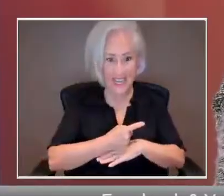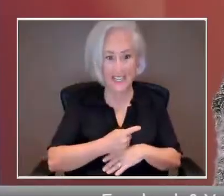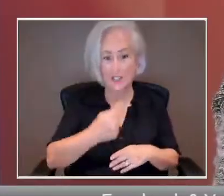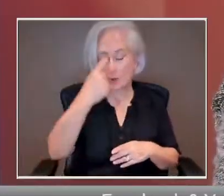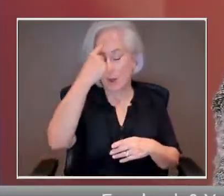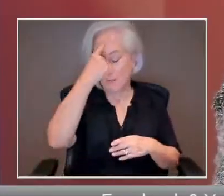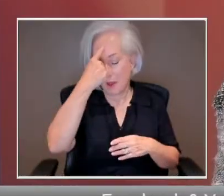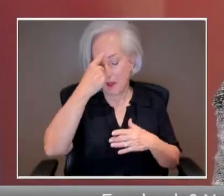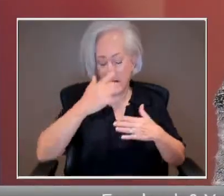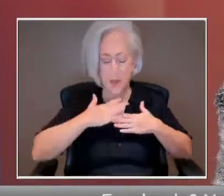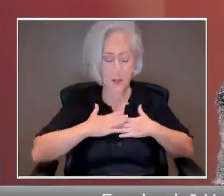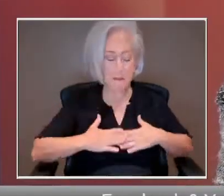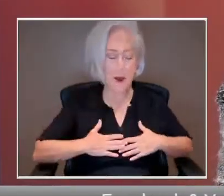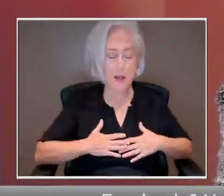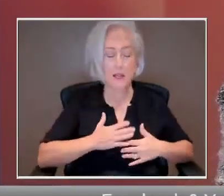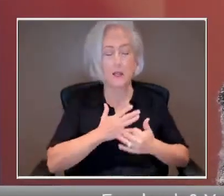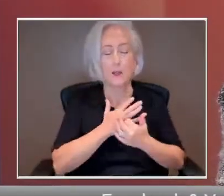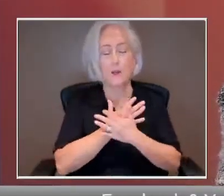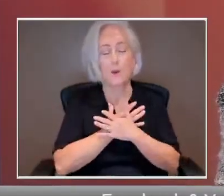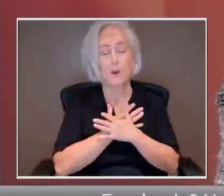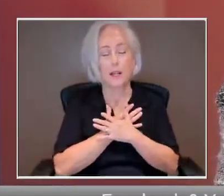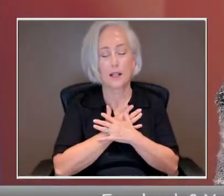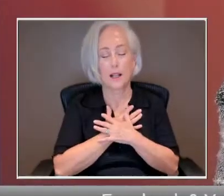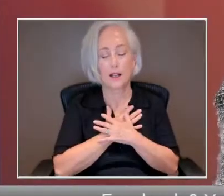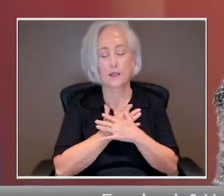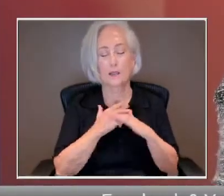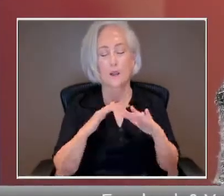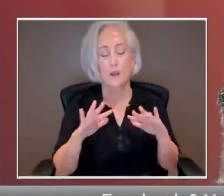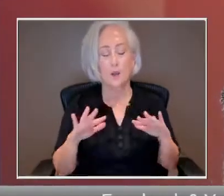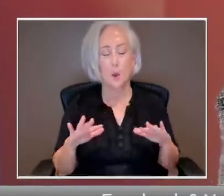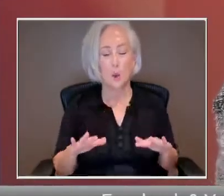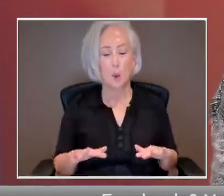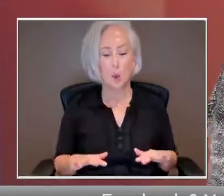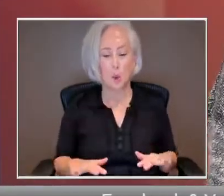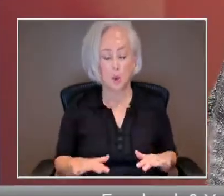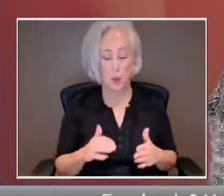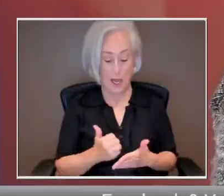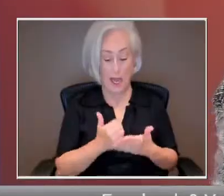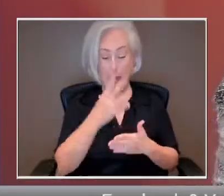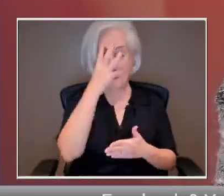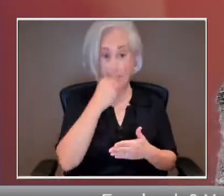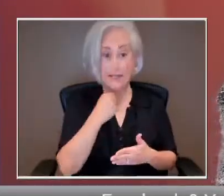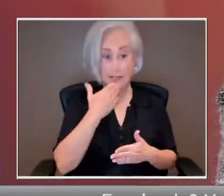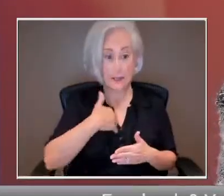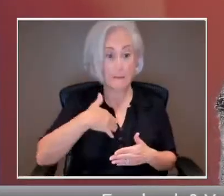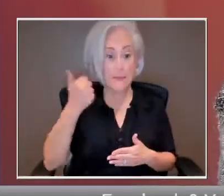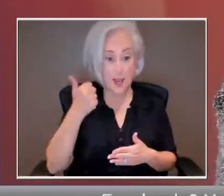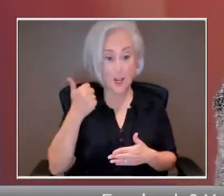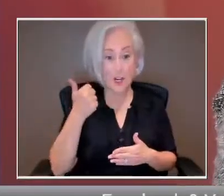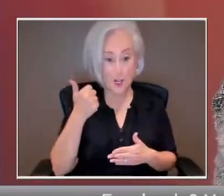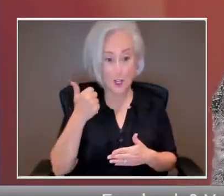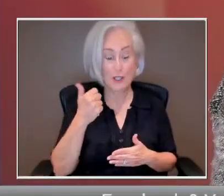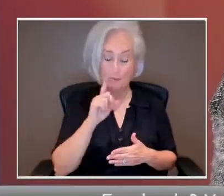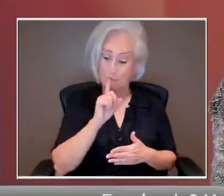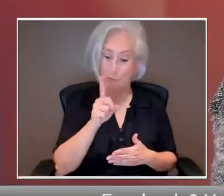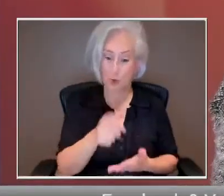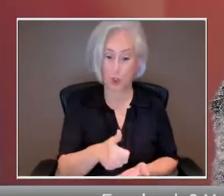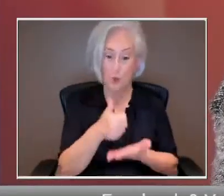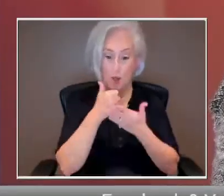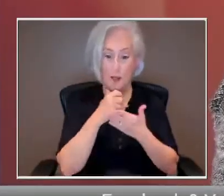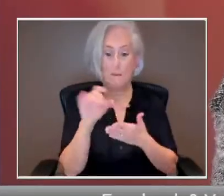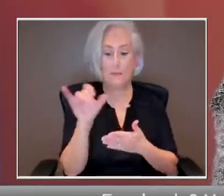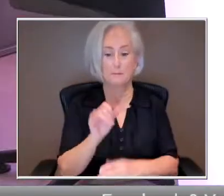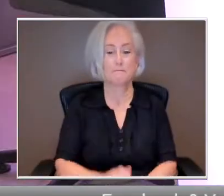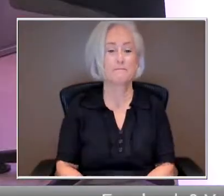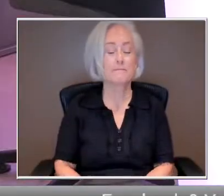to relax. I feel like it's helped me get to sleep faster, which has really helped a lot too. Is it